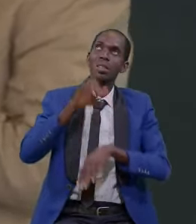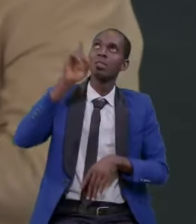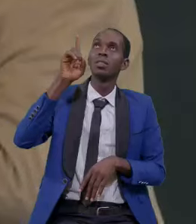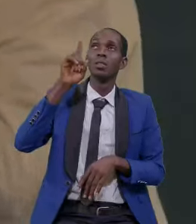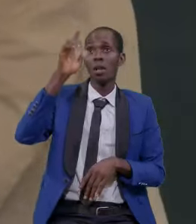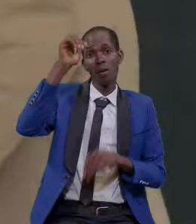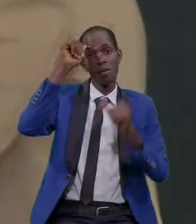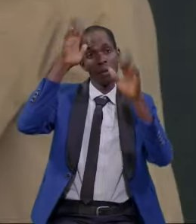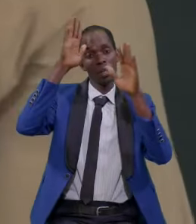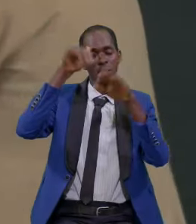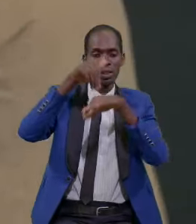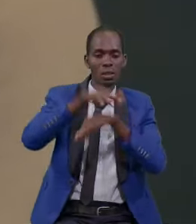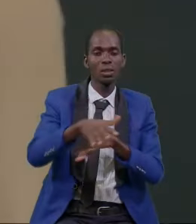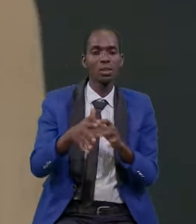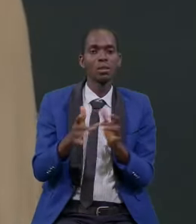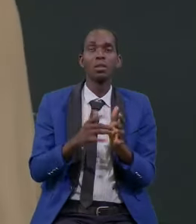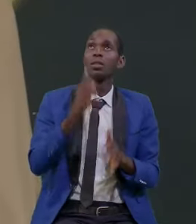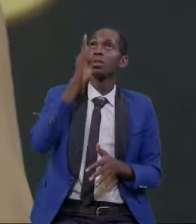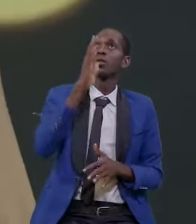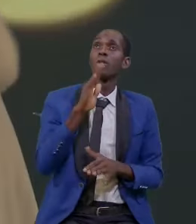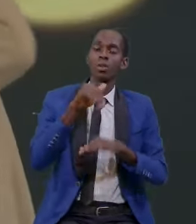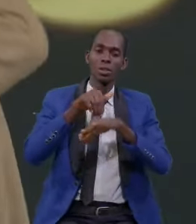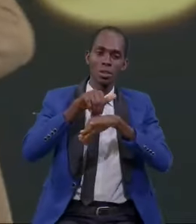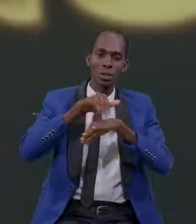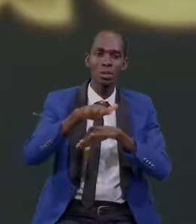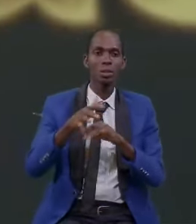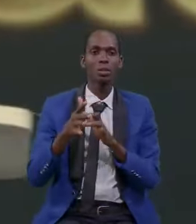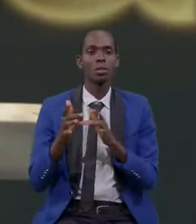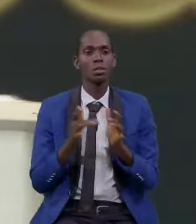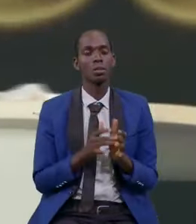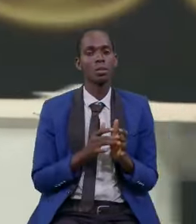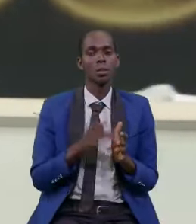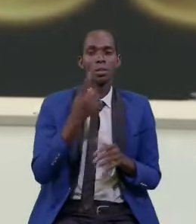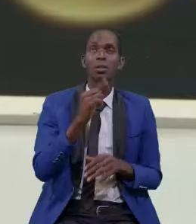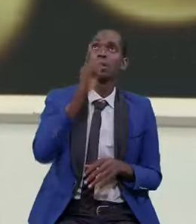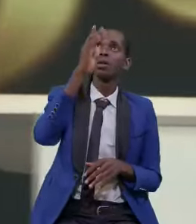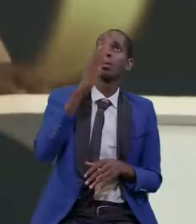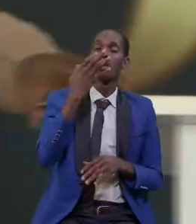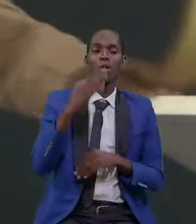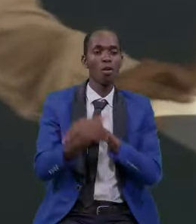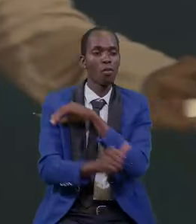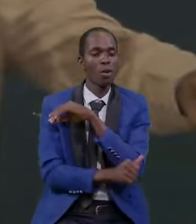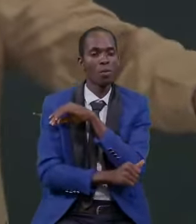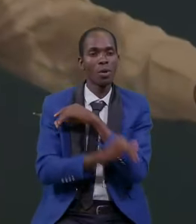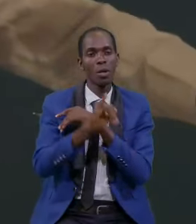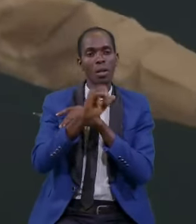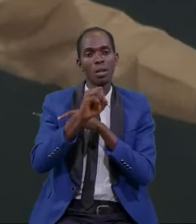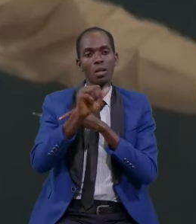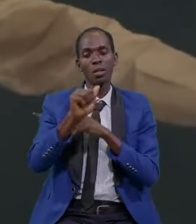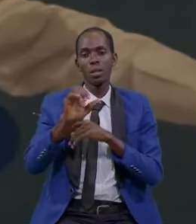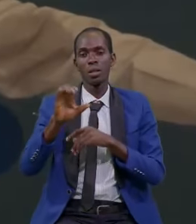him. God sent him. The God of Abraham, Isaac, and Jacob sent